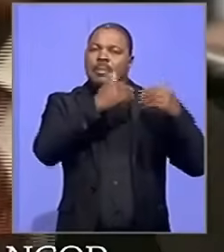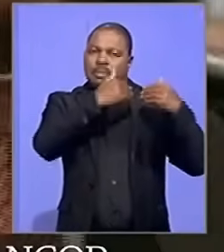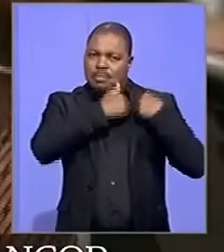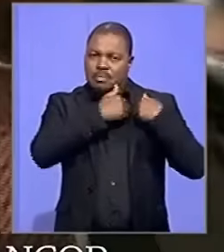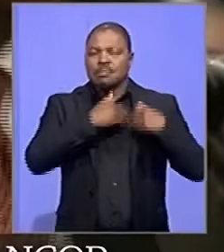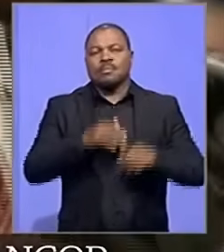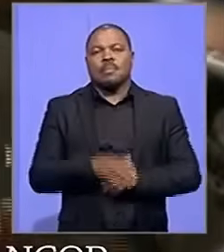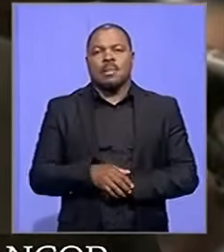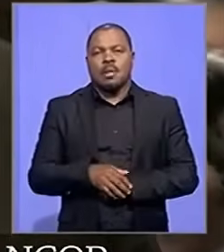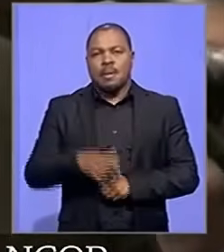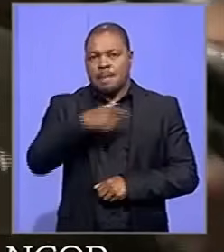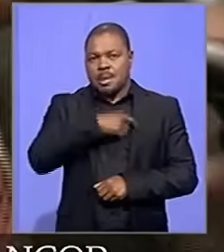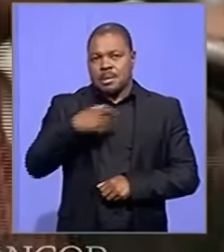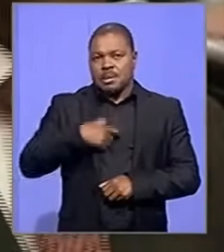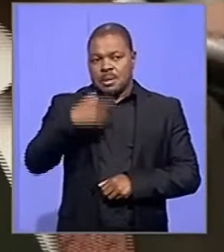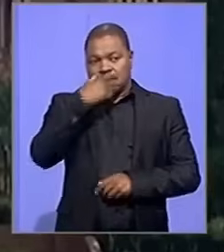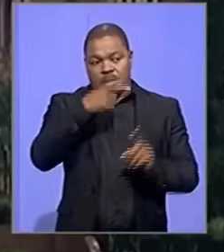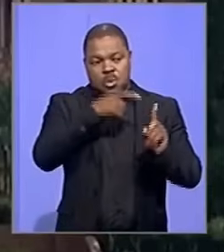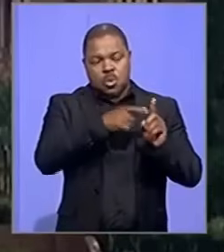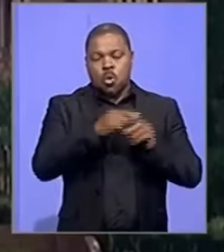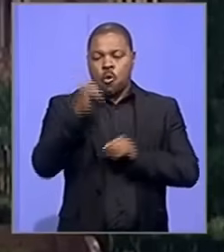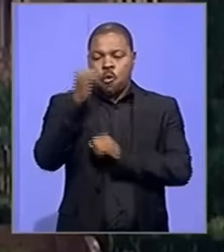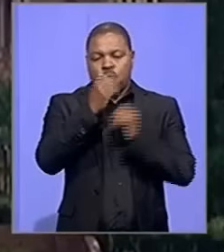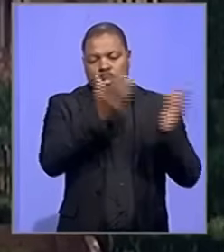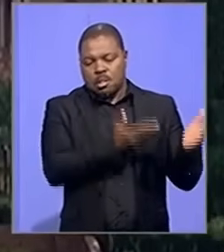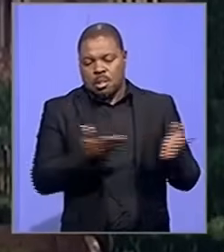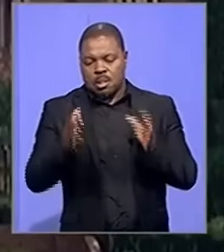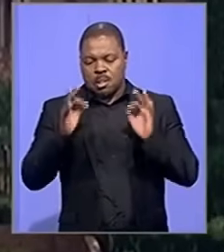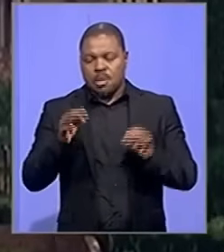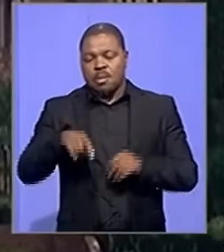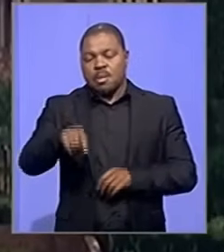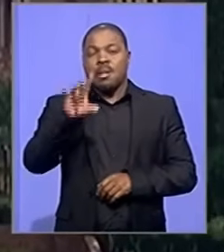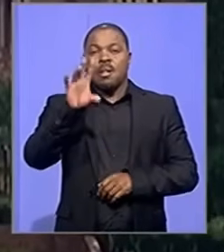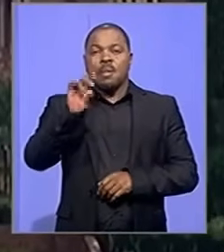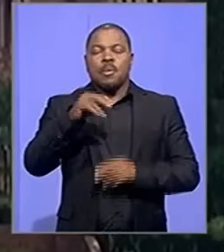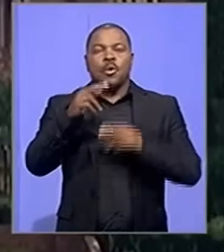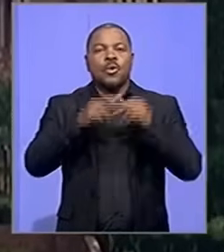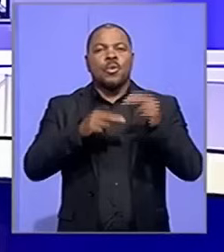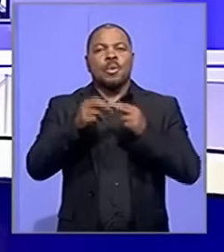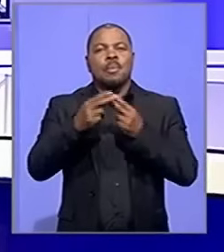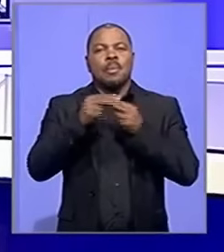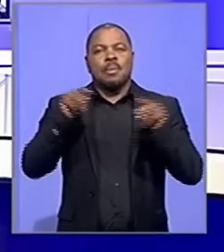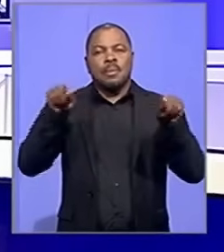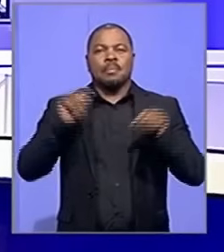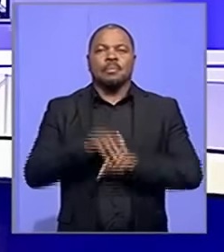President Ramaphosa o tla hlomamišwa ka Laboraro Union Buildings.